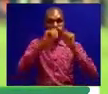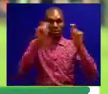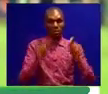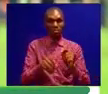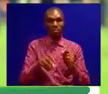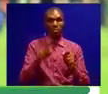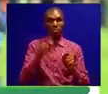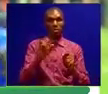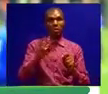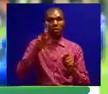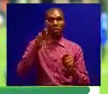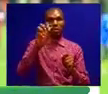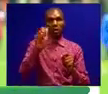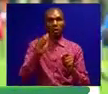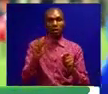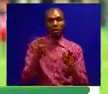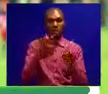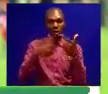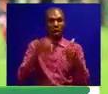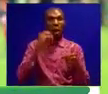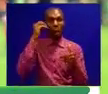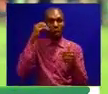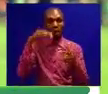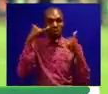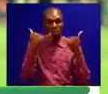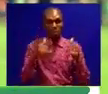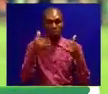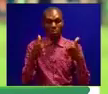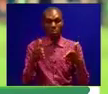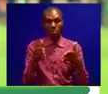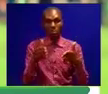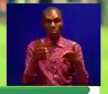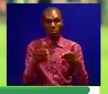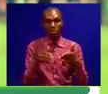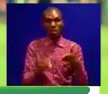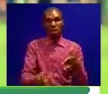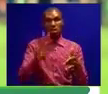Kikao ase bago changa ase gosori yito ya emerongi veri na gatatu.